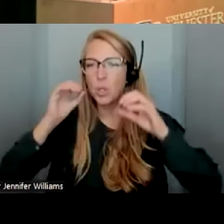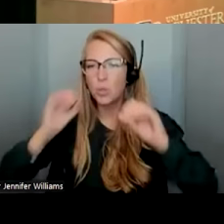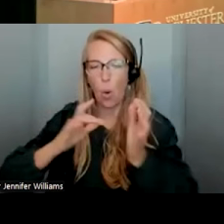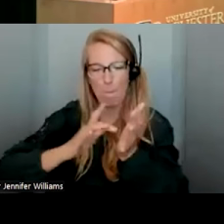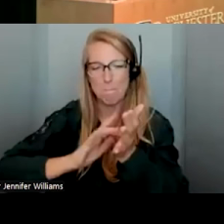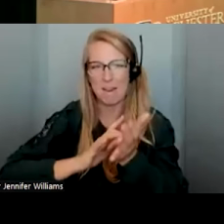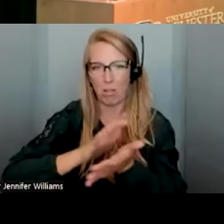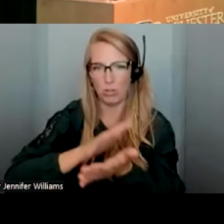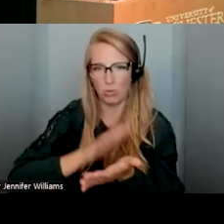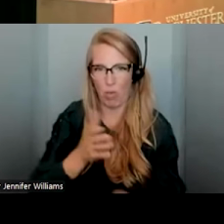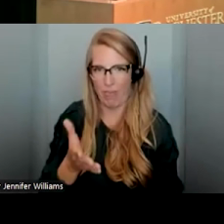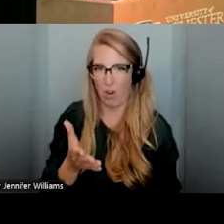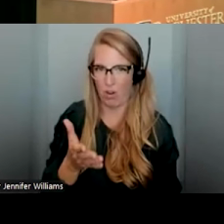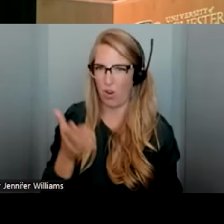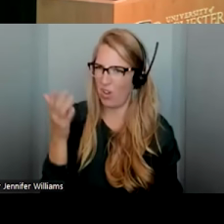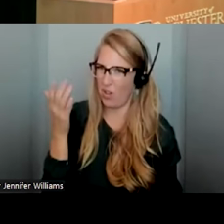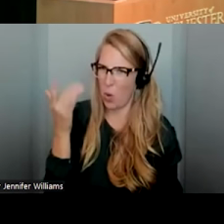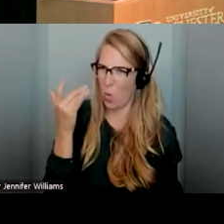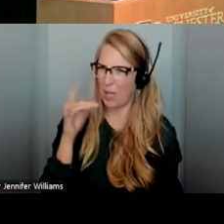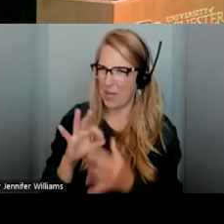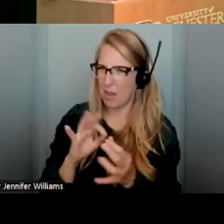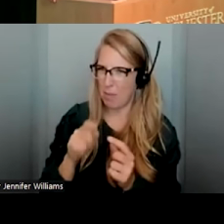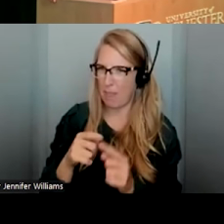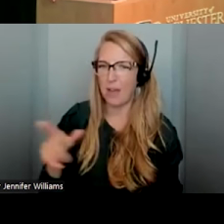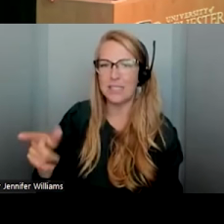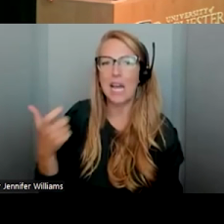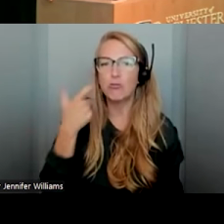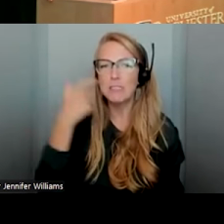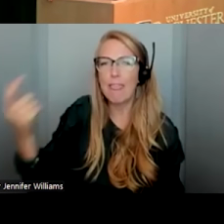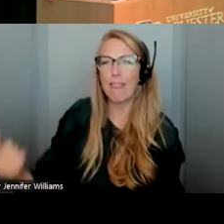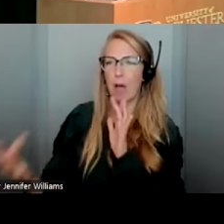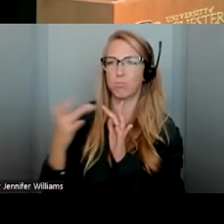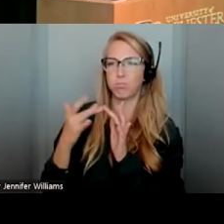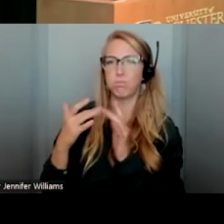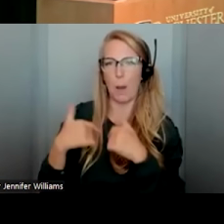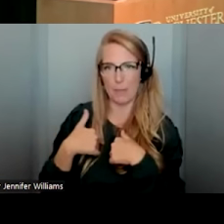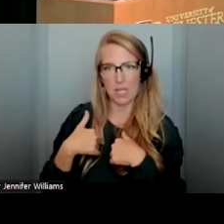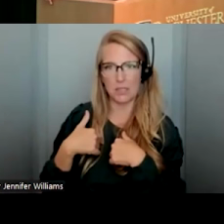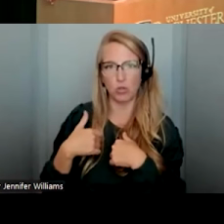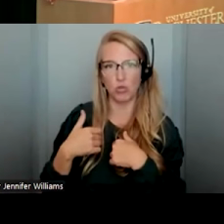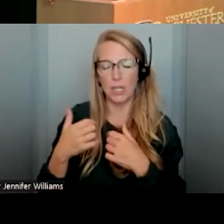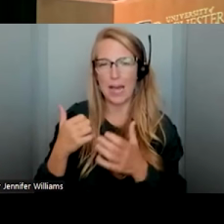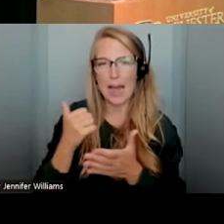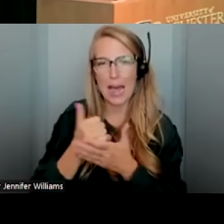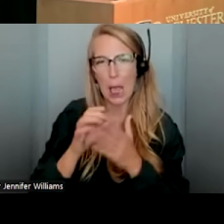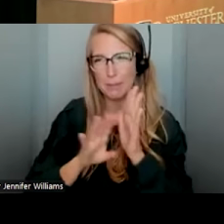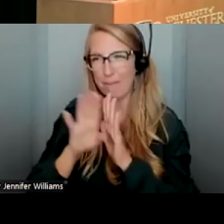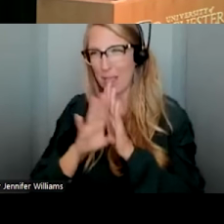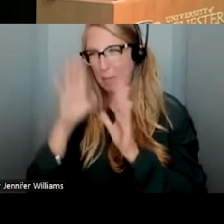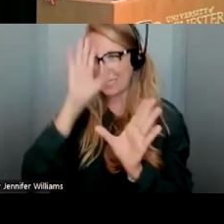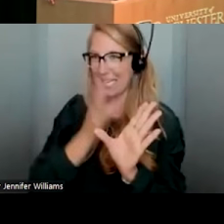The reason that I bring up is that recently I was contacted to work on a curriculum, psychiatry curriculum for the